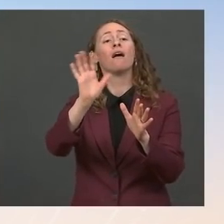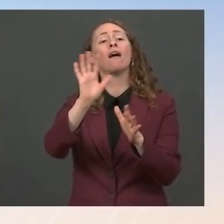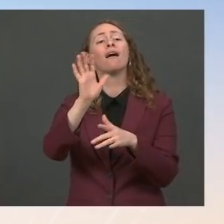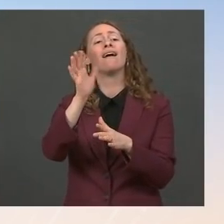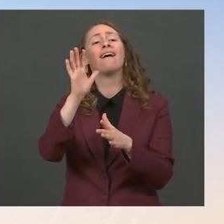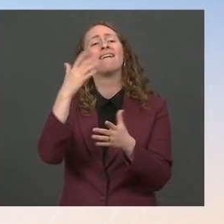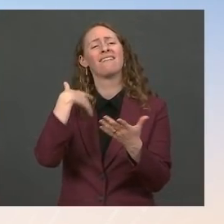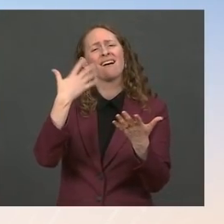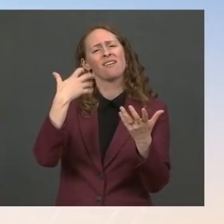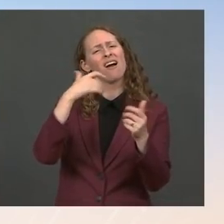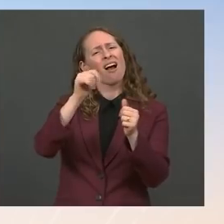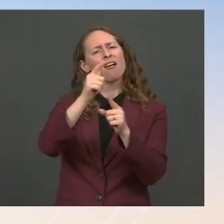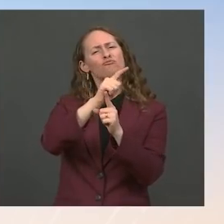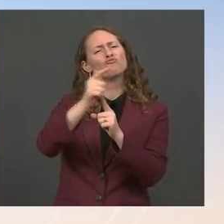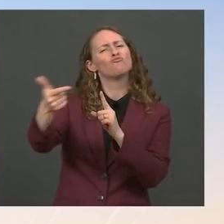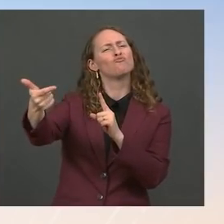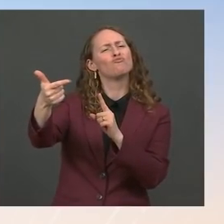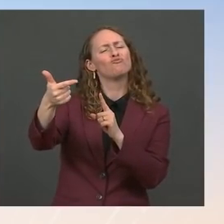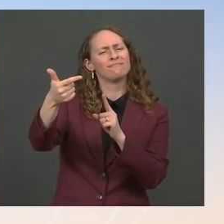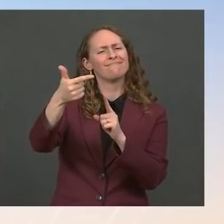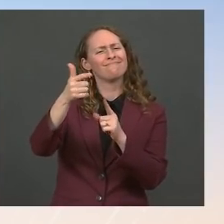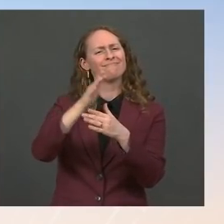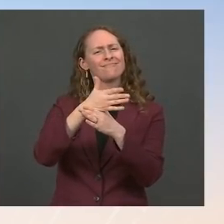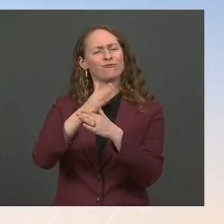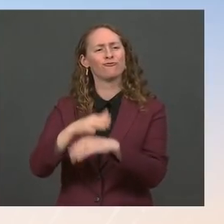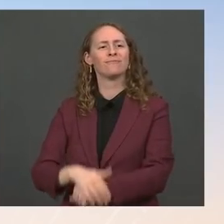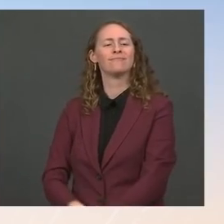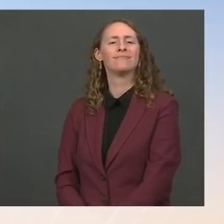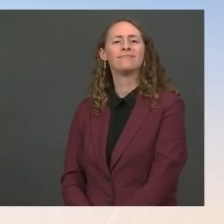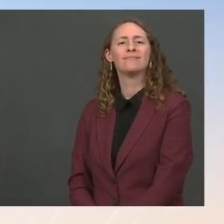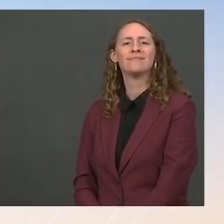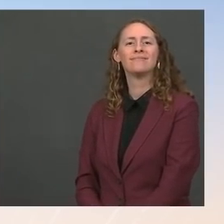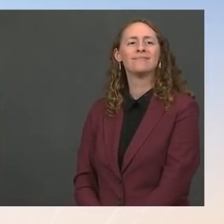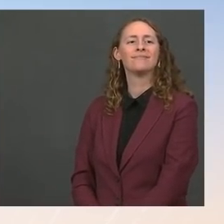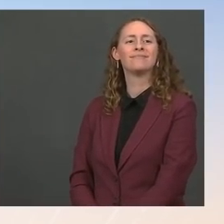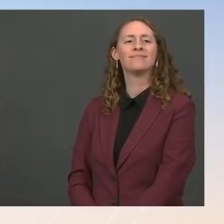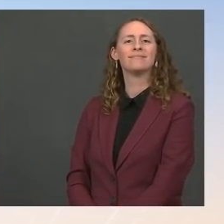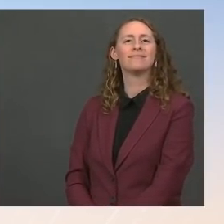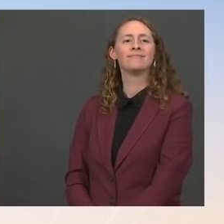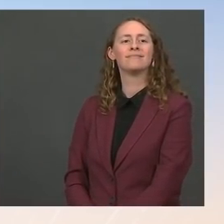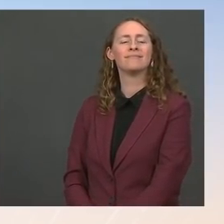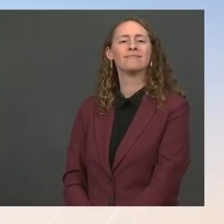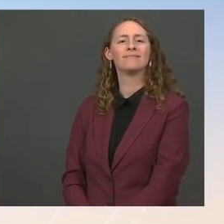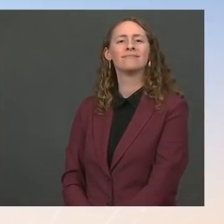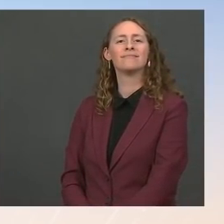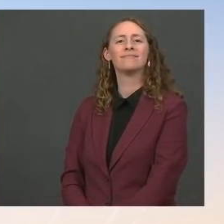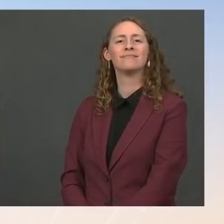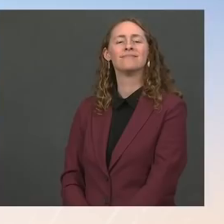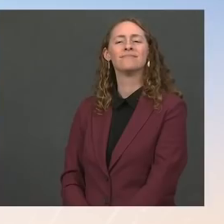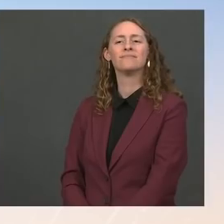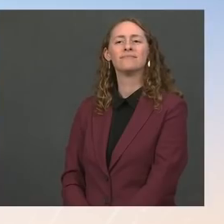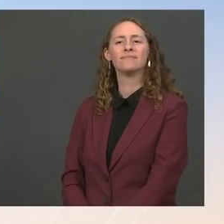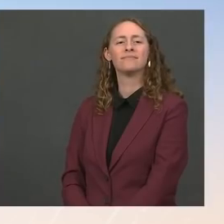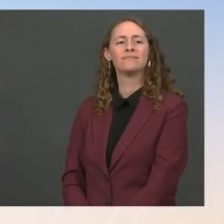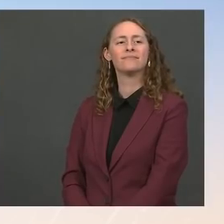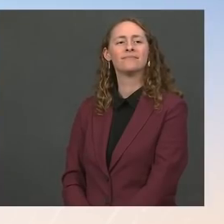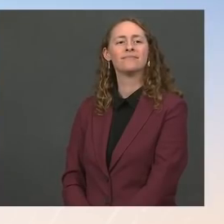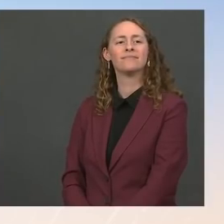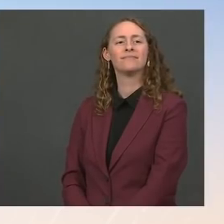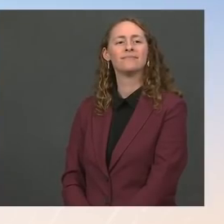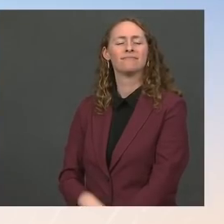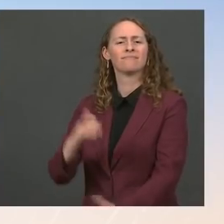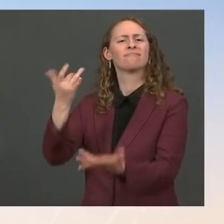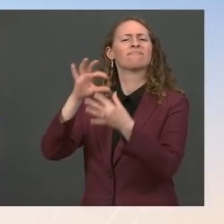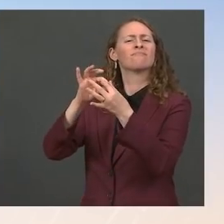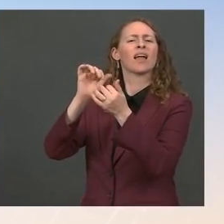other people more time here, okay? Thank you. Go ahead. A lot more questions to other people, Jen. I have a question on the climate change summit next week. Does the White House view this